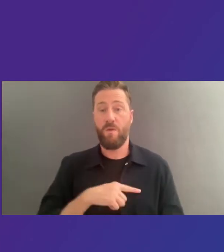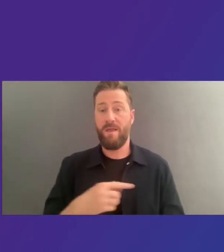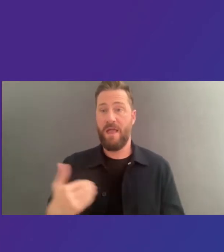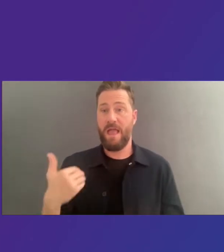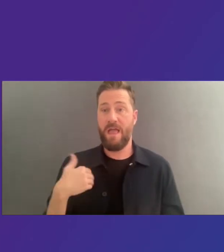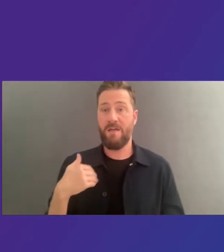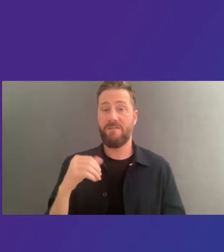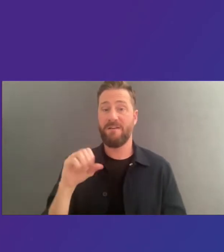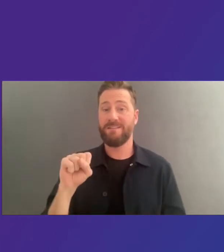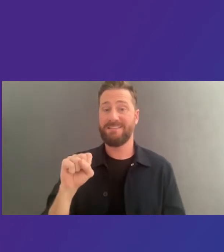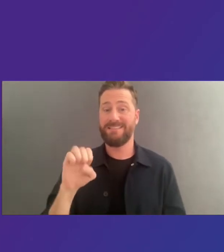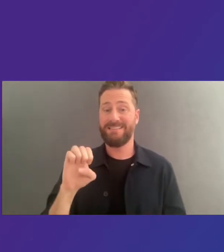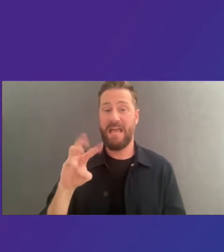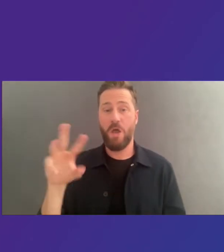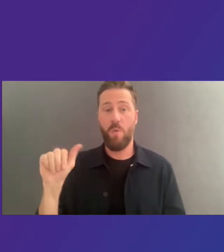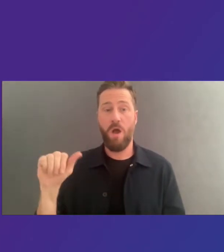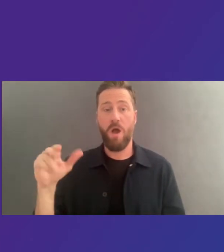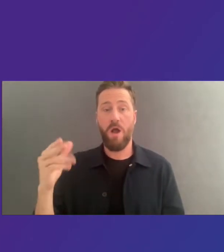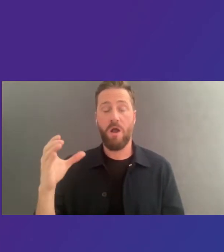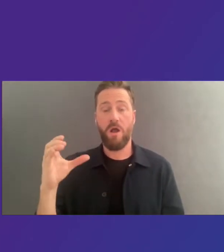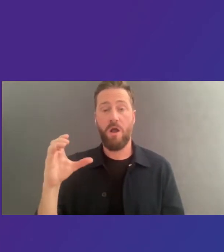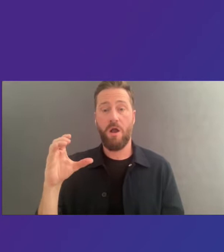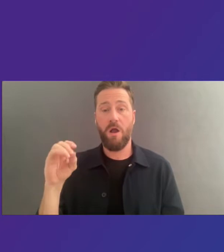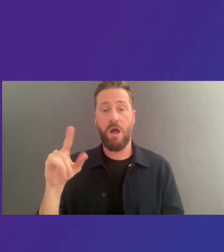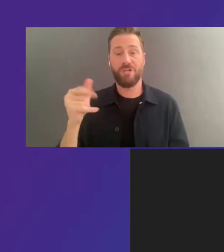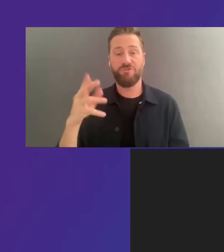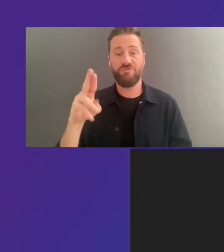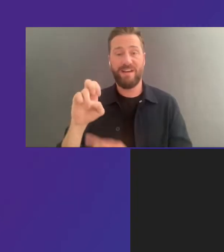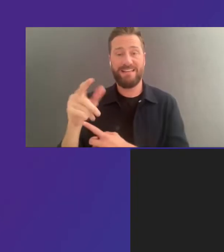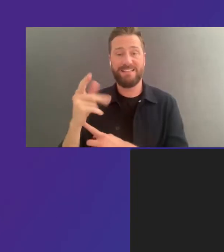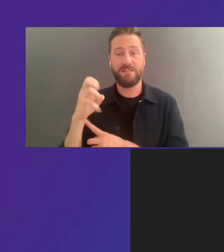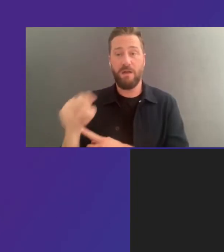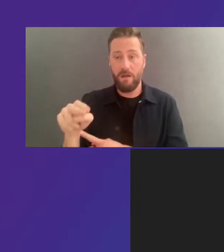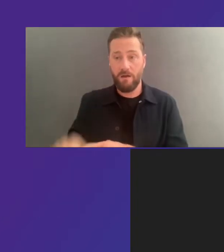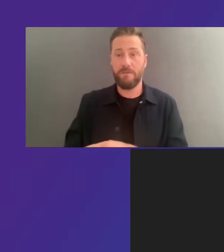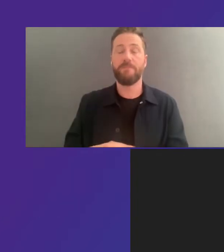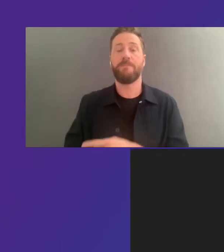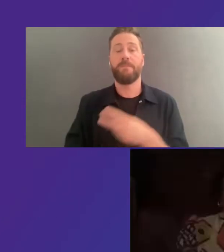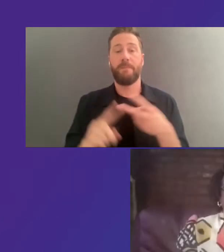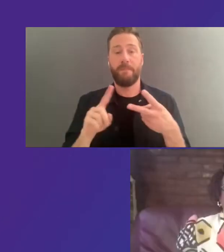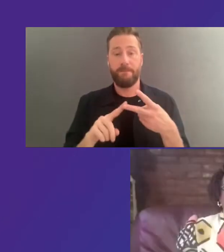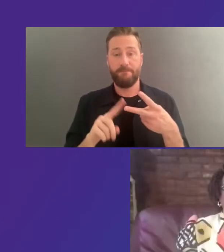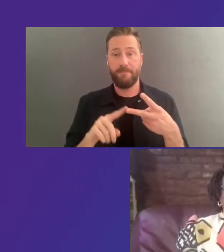Sewaa Codrington. We have